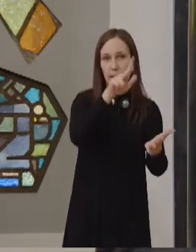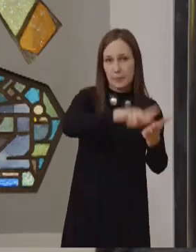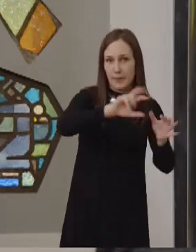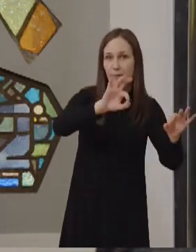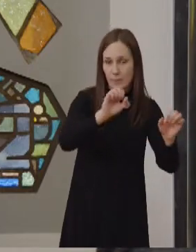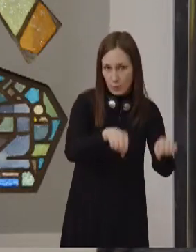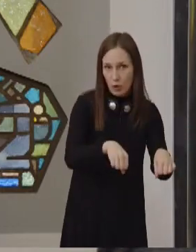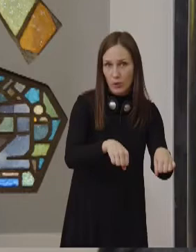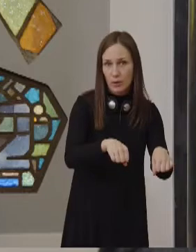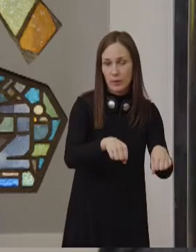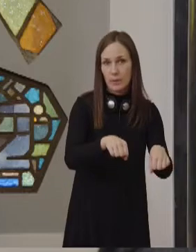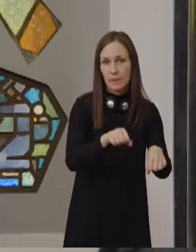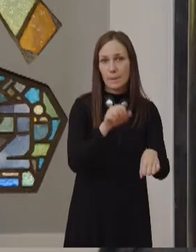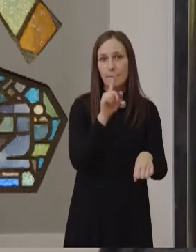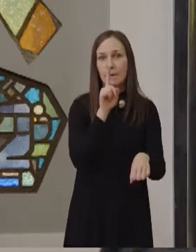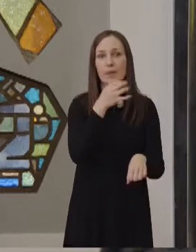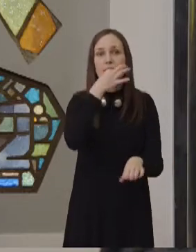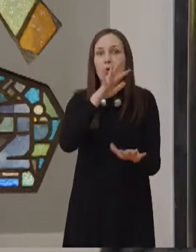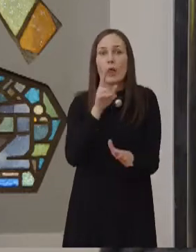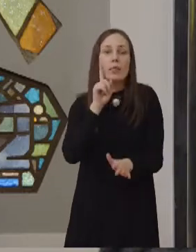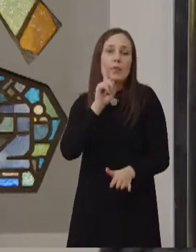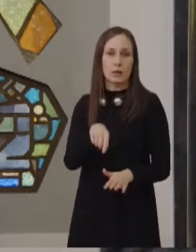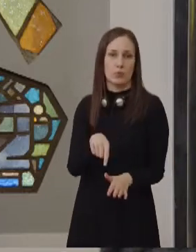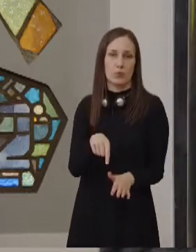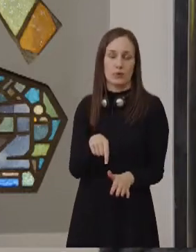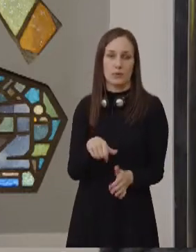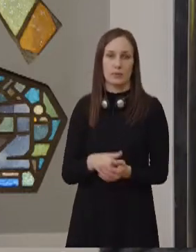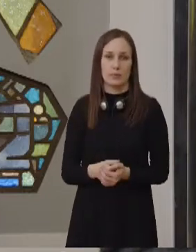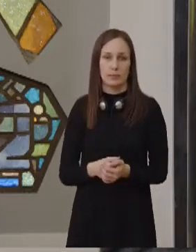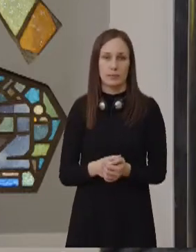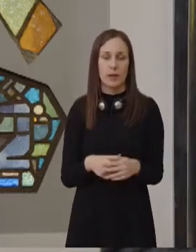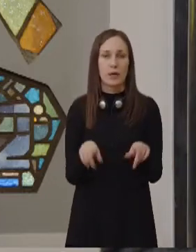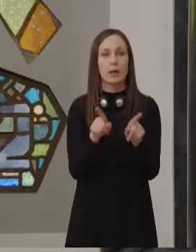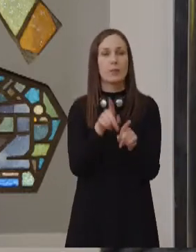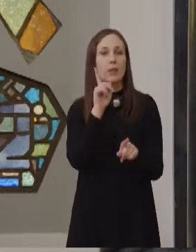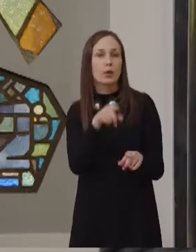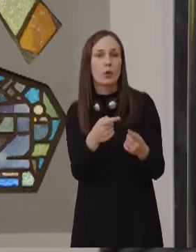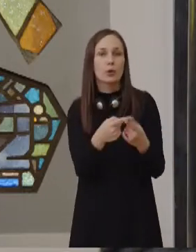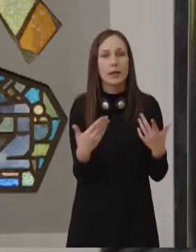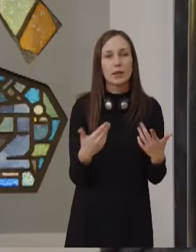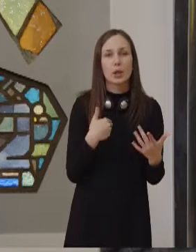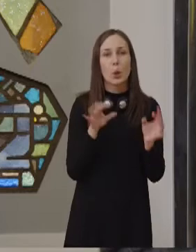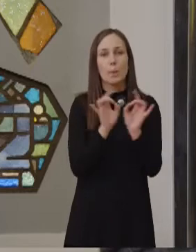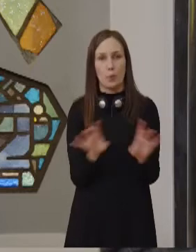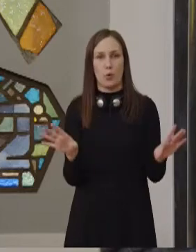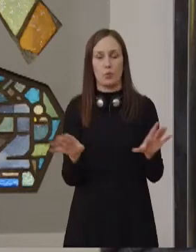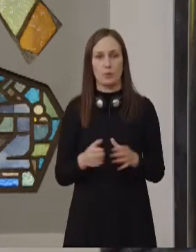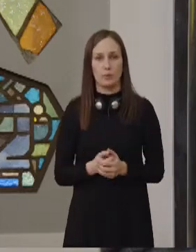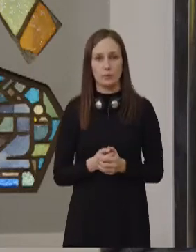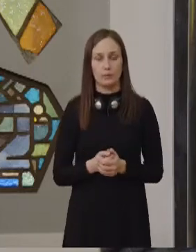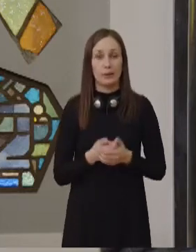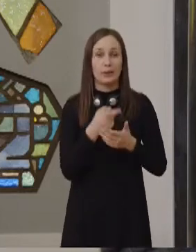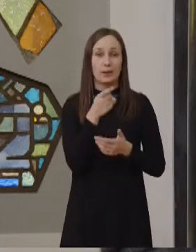can have their civil relations, but they say, we don't want a